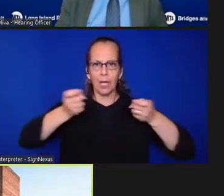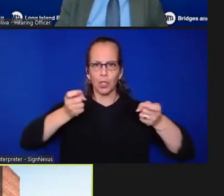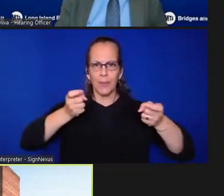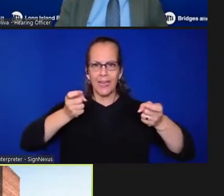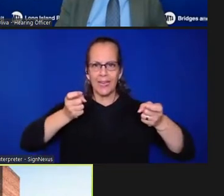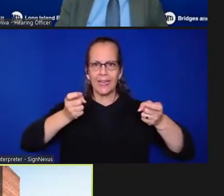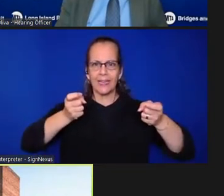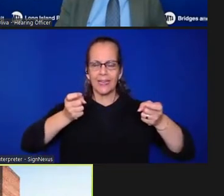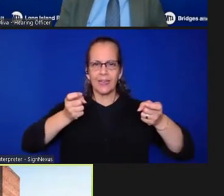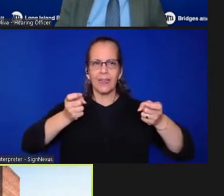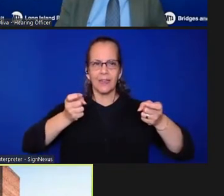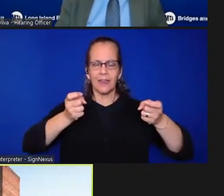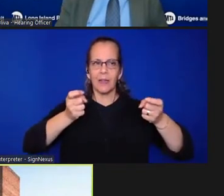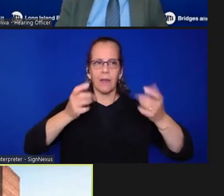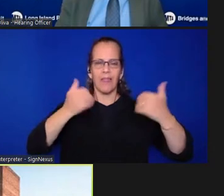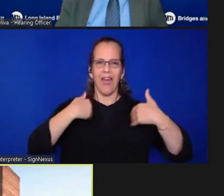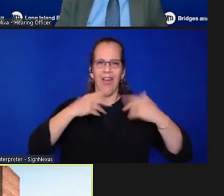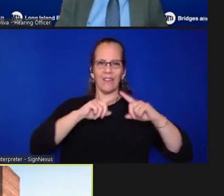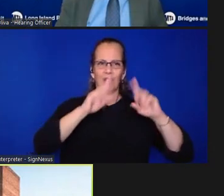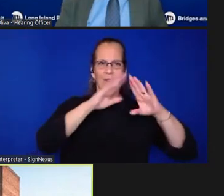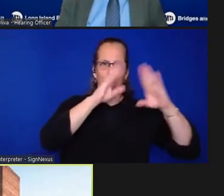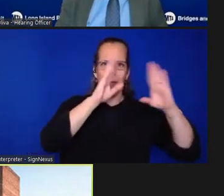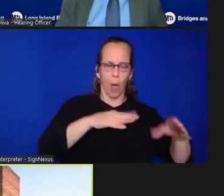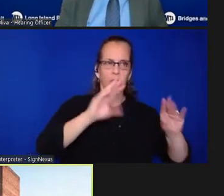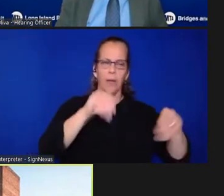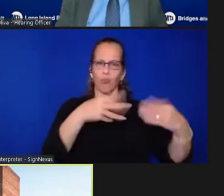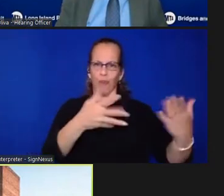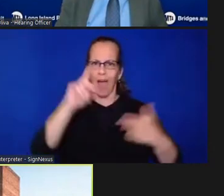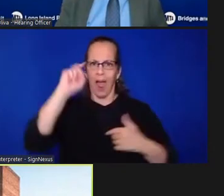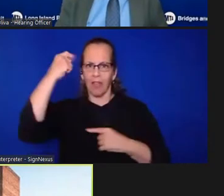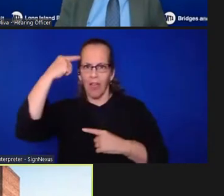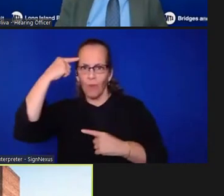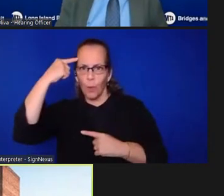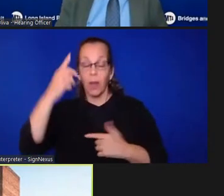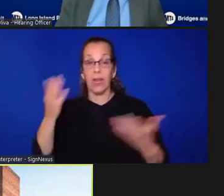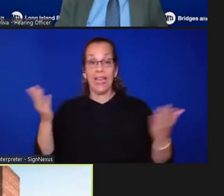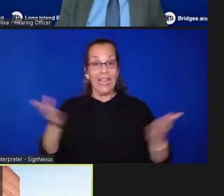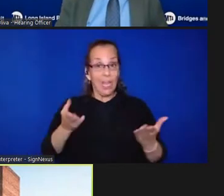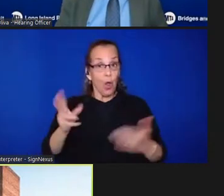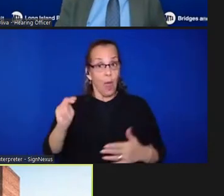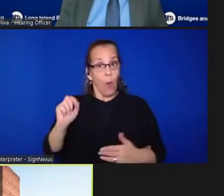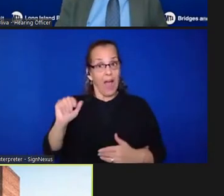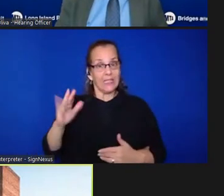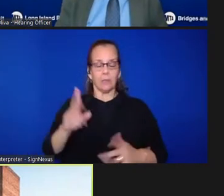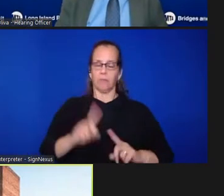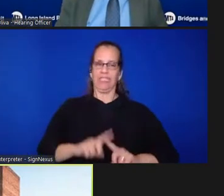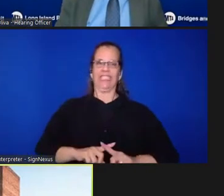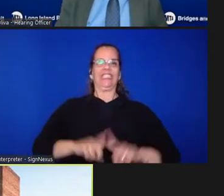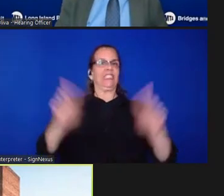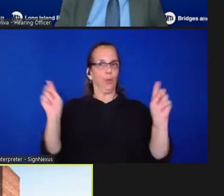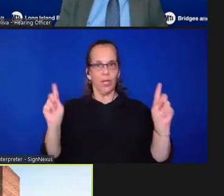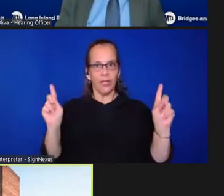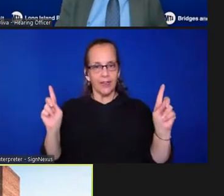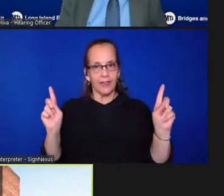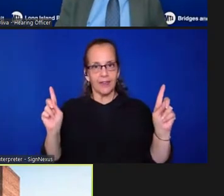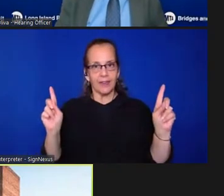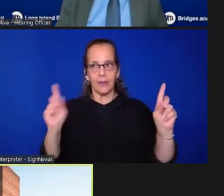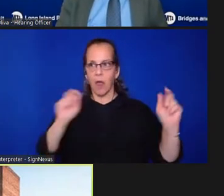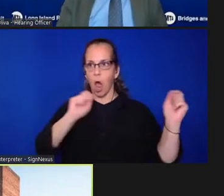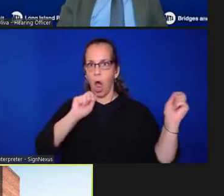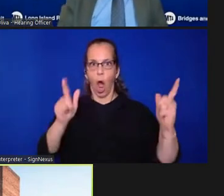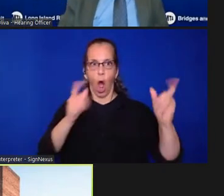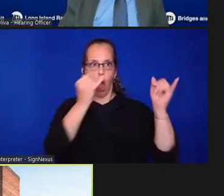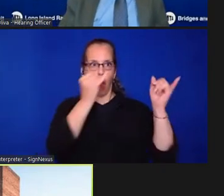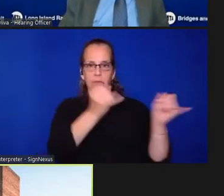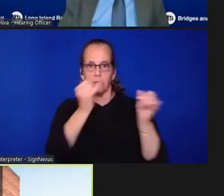housing there that's provided by the by the government so over here New York is very different you know everybody has to make their own